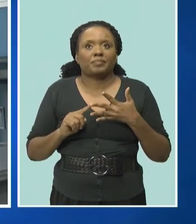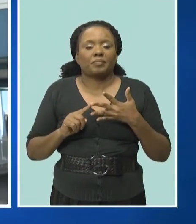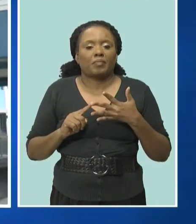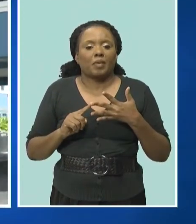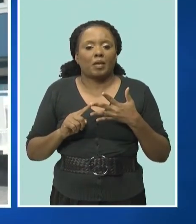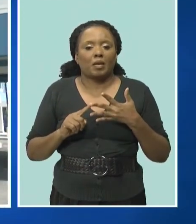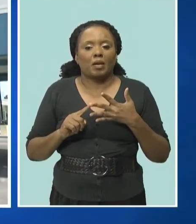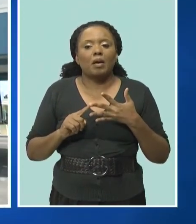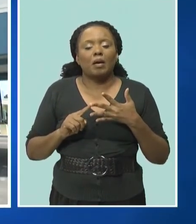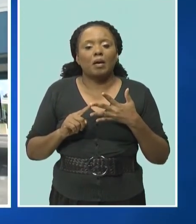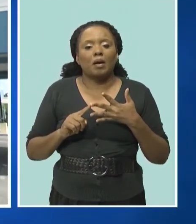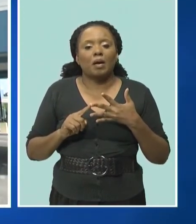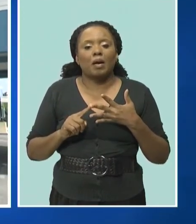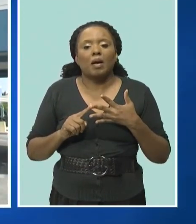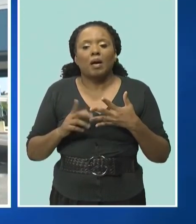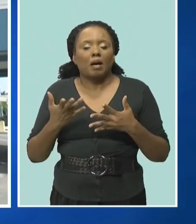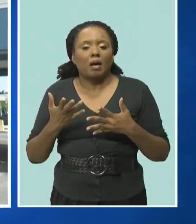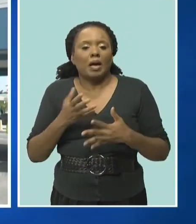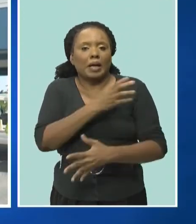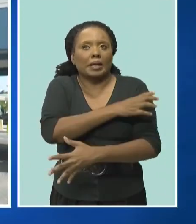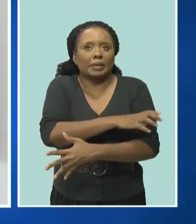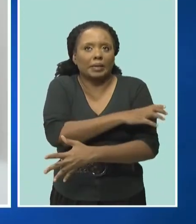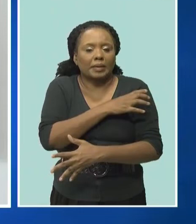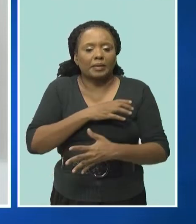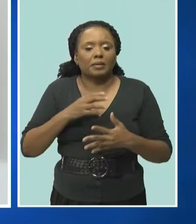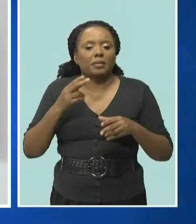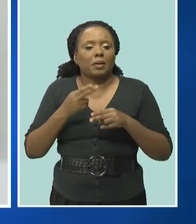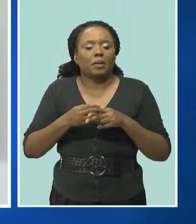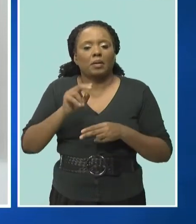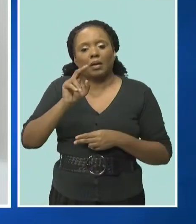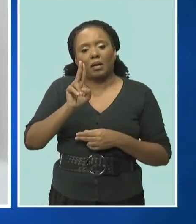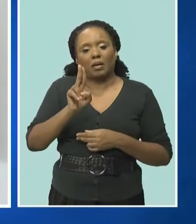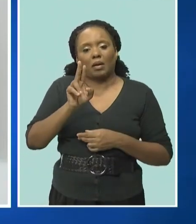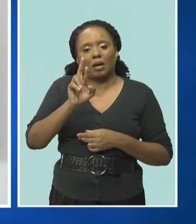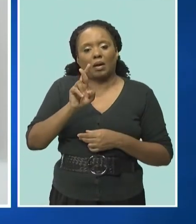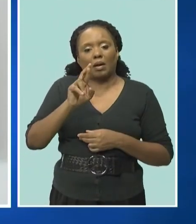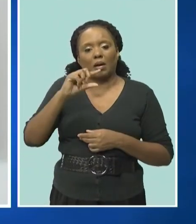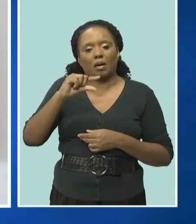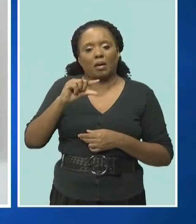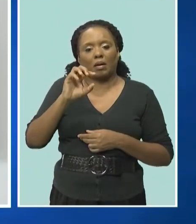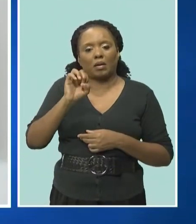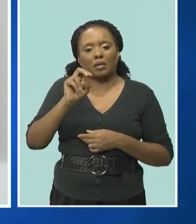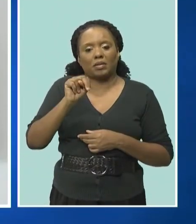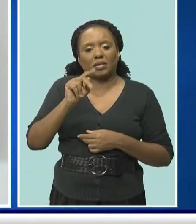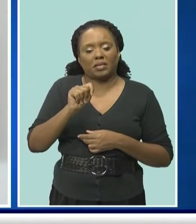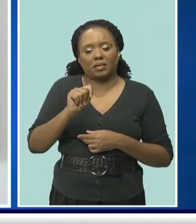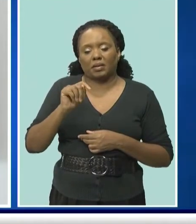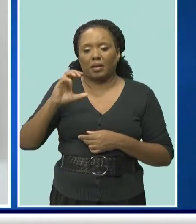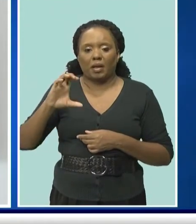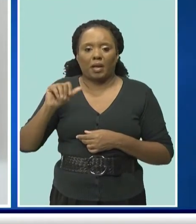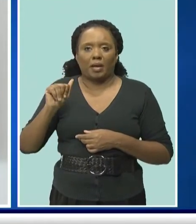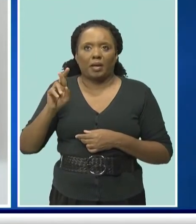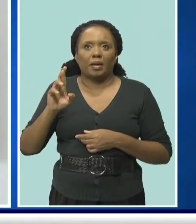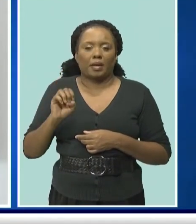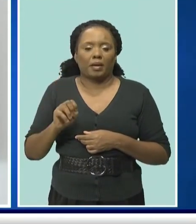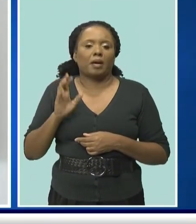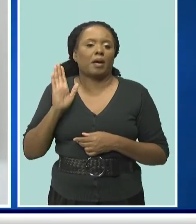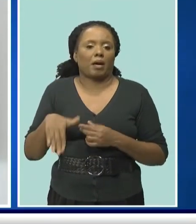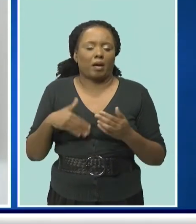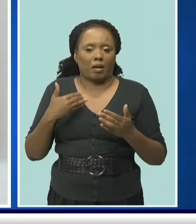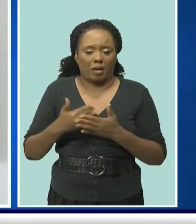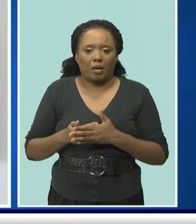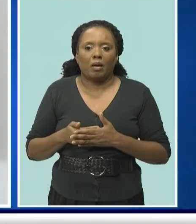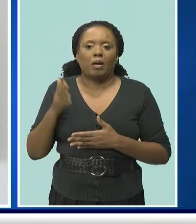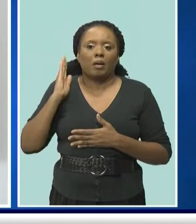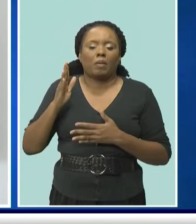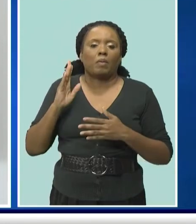Mobile, who they're moving their main operations to this community. They will all be operational certainly by